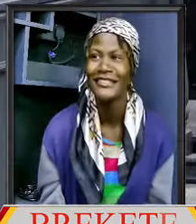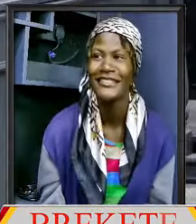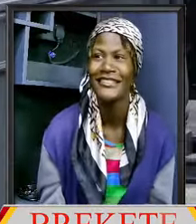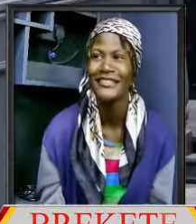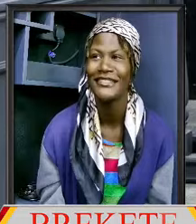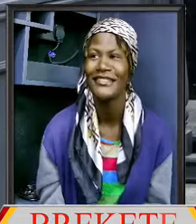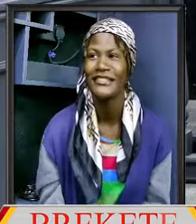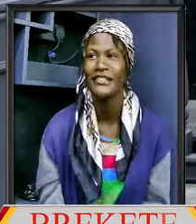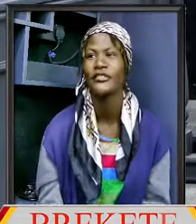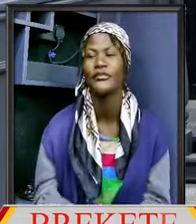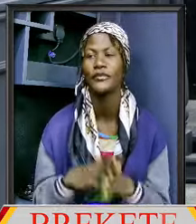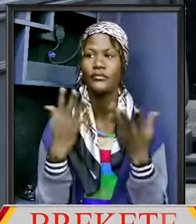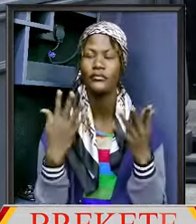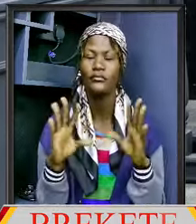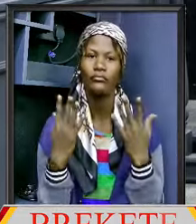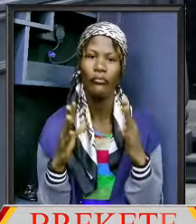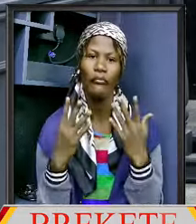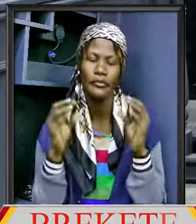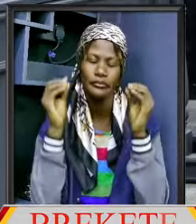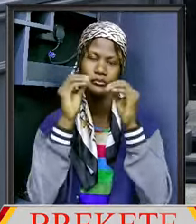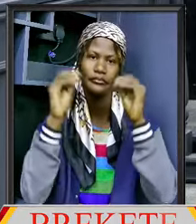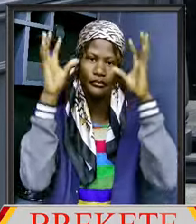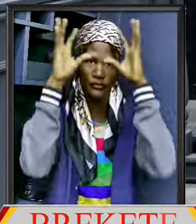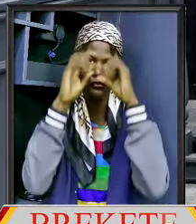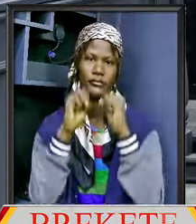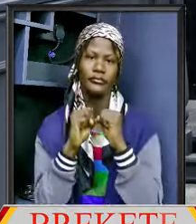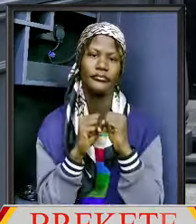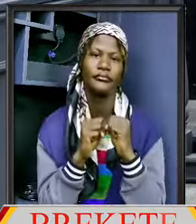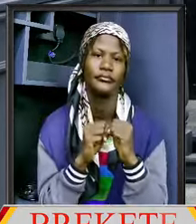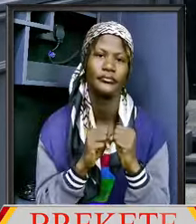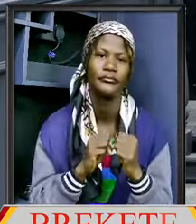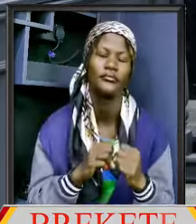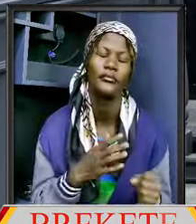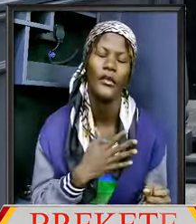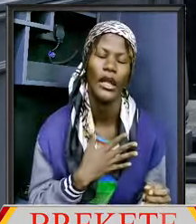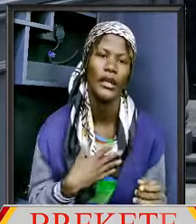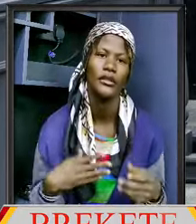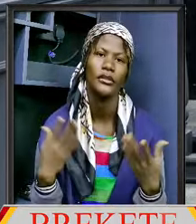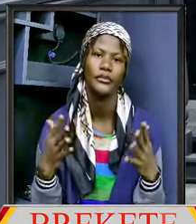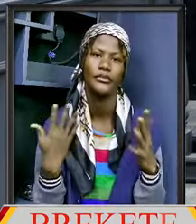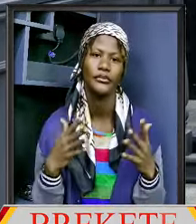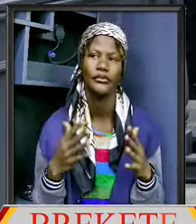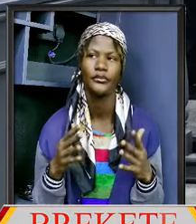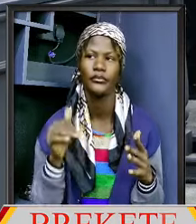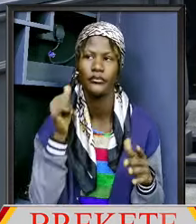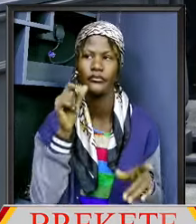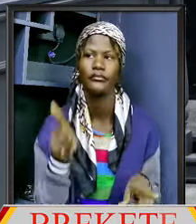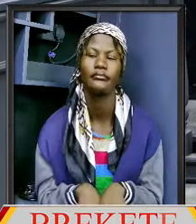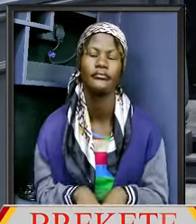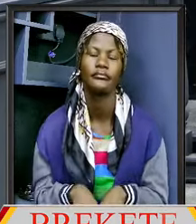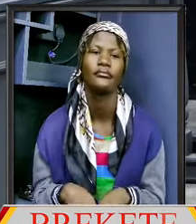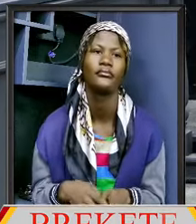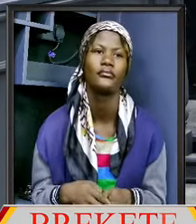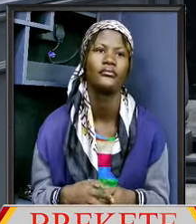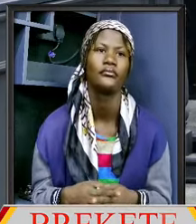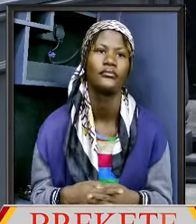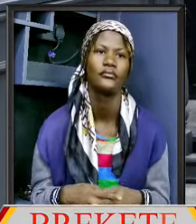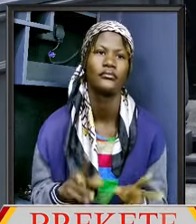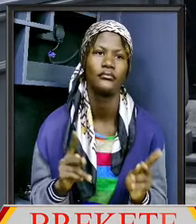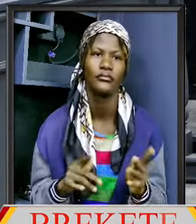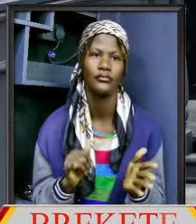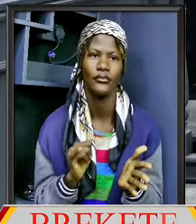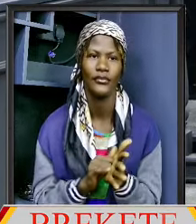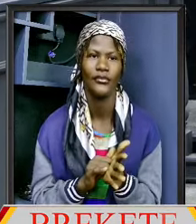Oscar. Make we appreciate the ordinary president. I make we appreciate our sister too. She go still talk to us. You know, people